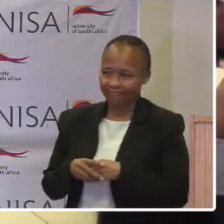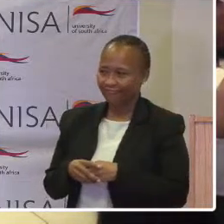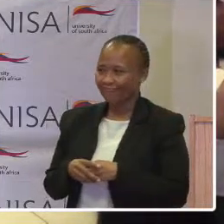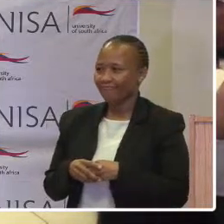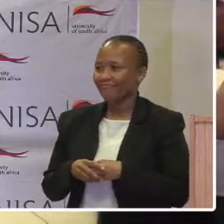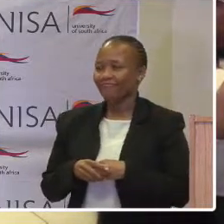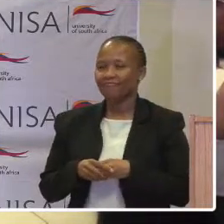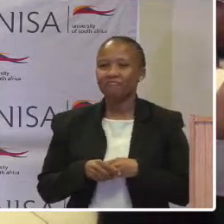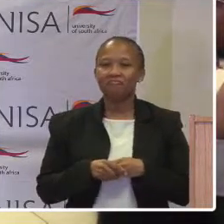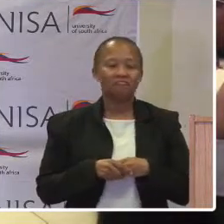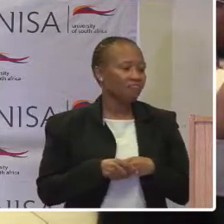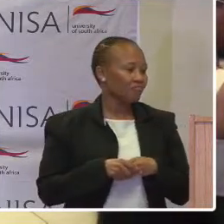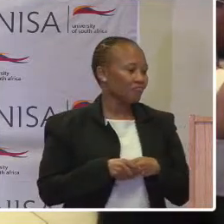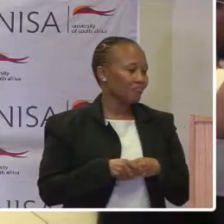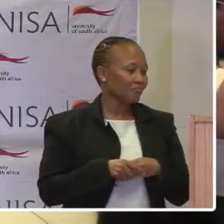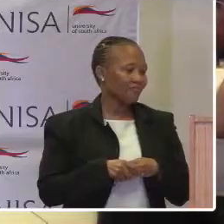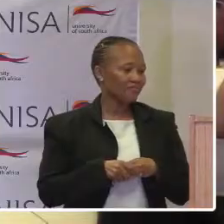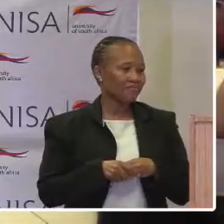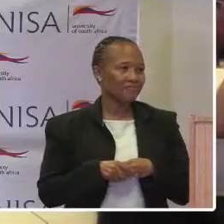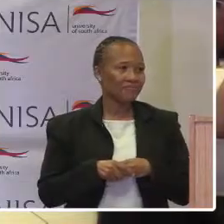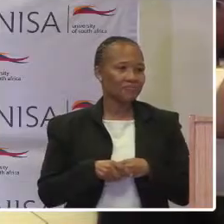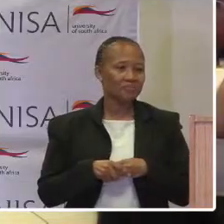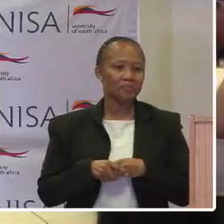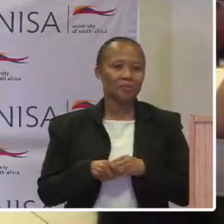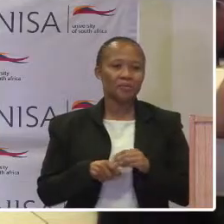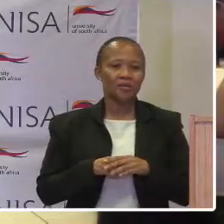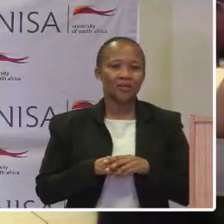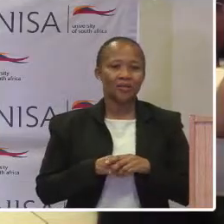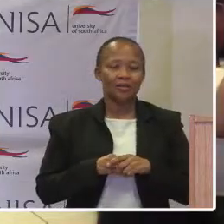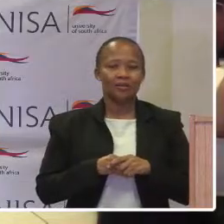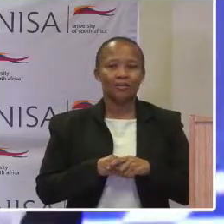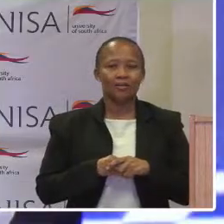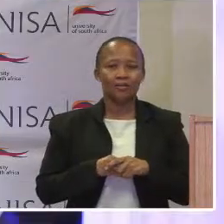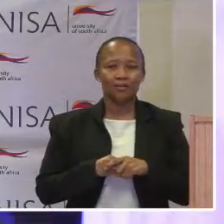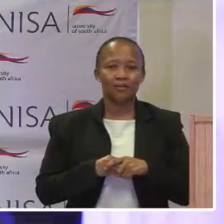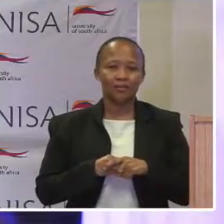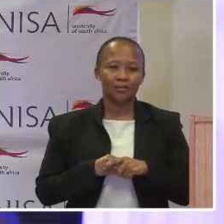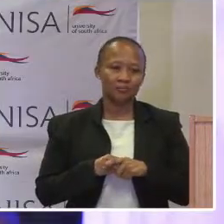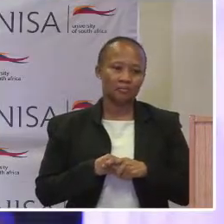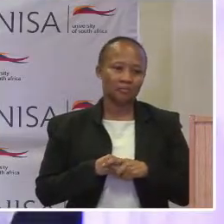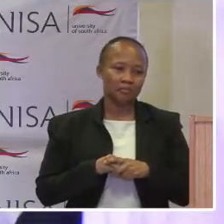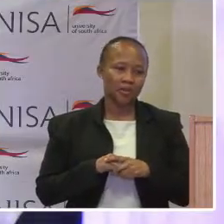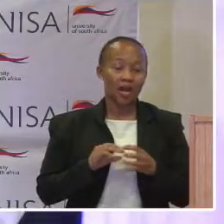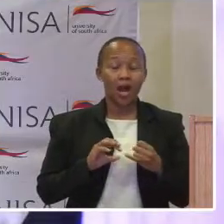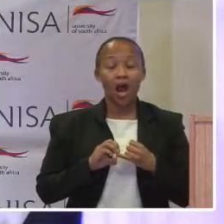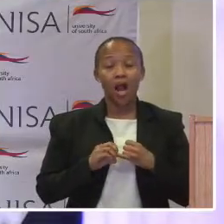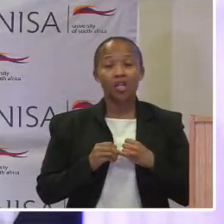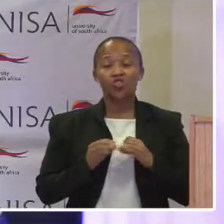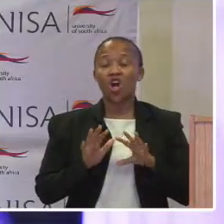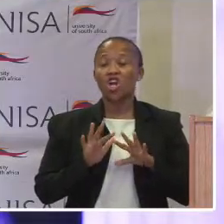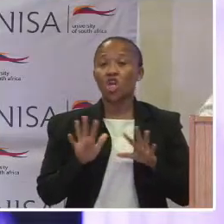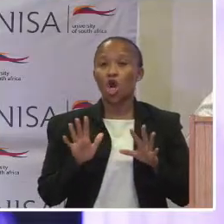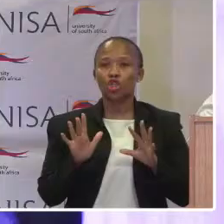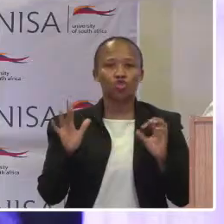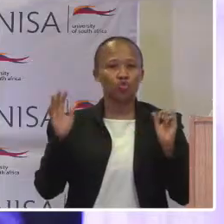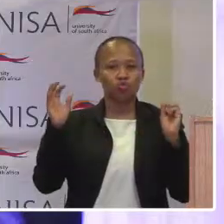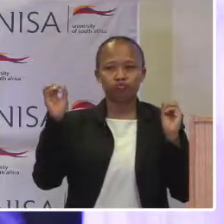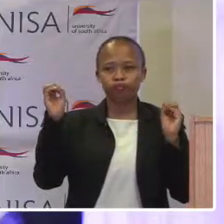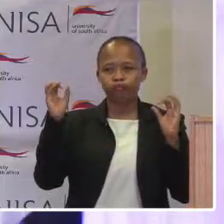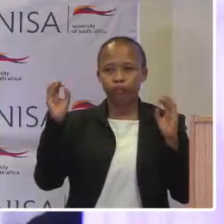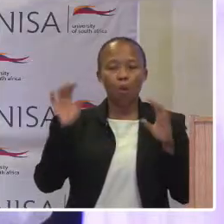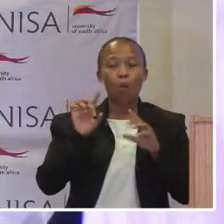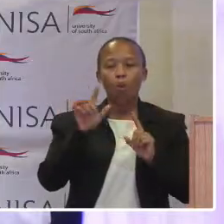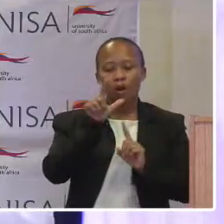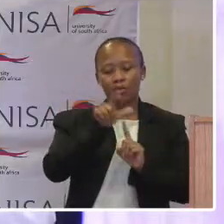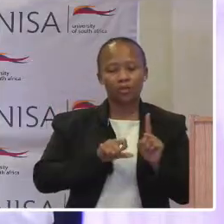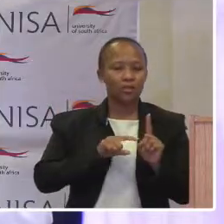I'll try not to echo all that Usisara has indicated. My